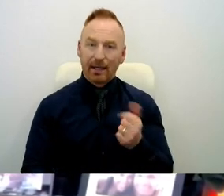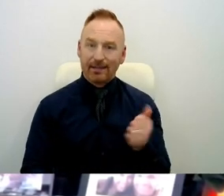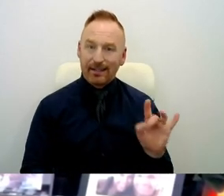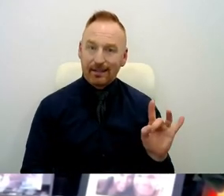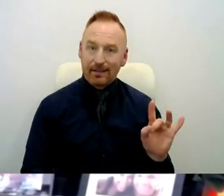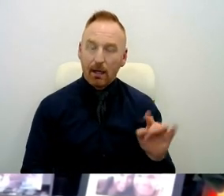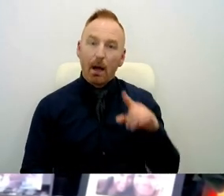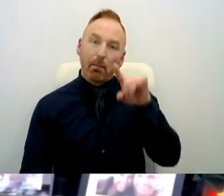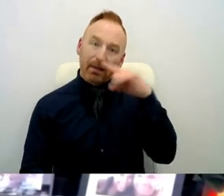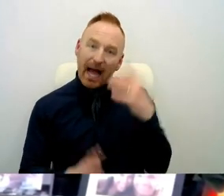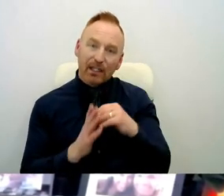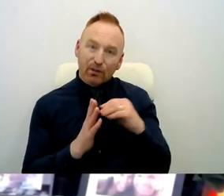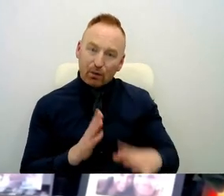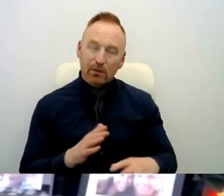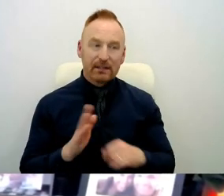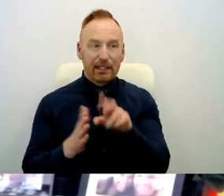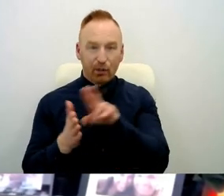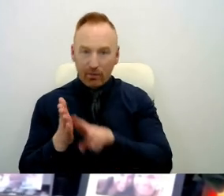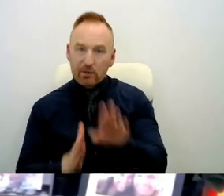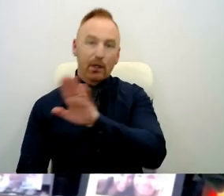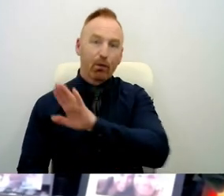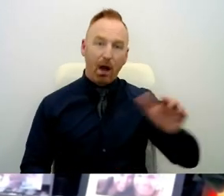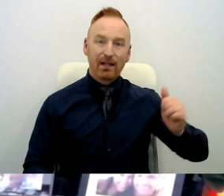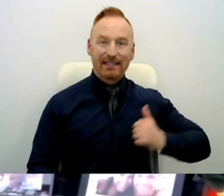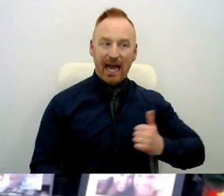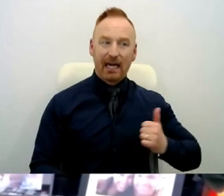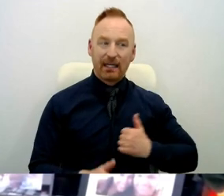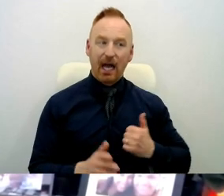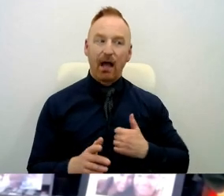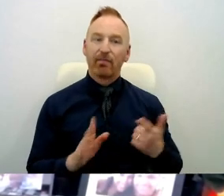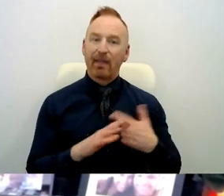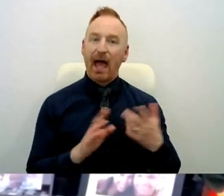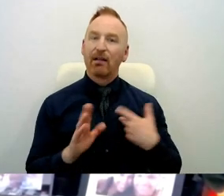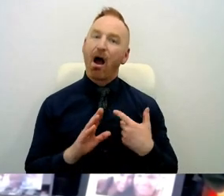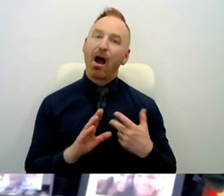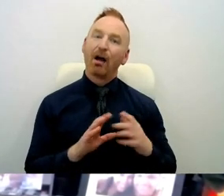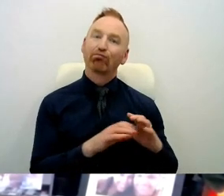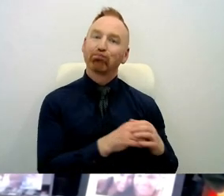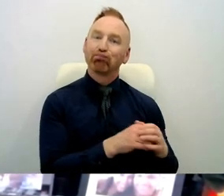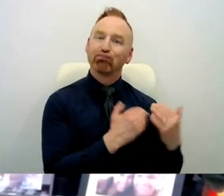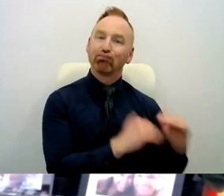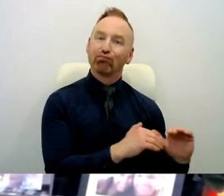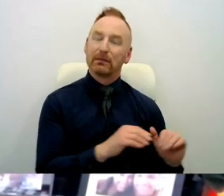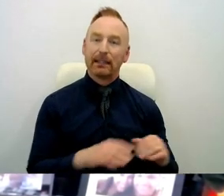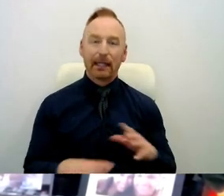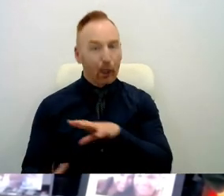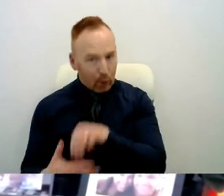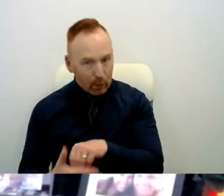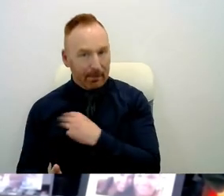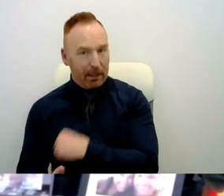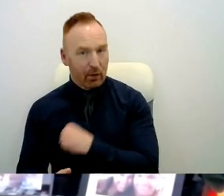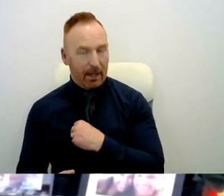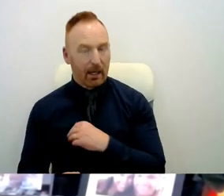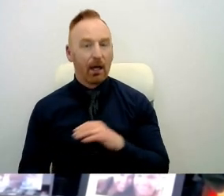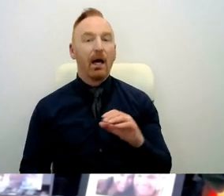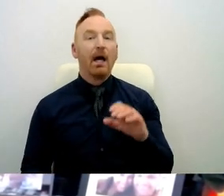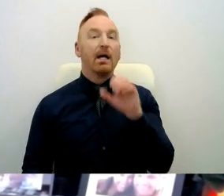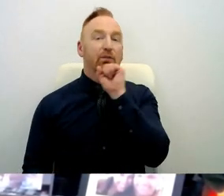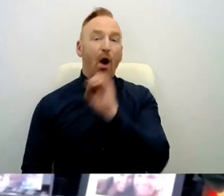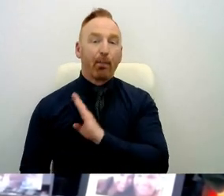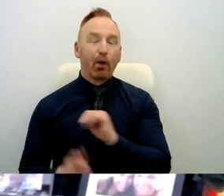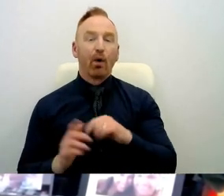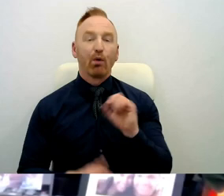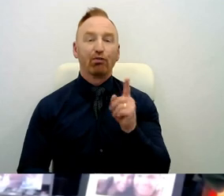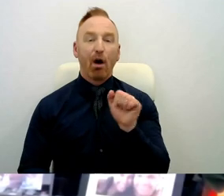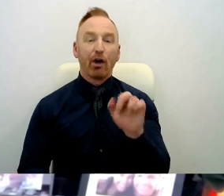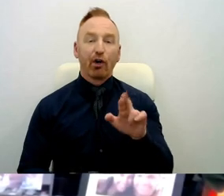day, Black students remain underrepresented in universities across Canada, including in Manitoba. The newly formed Scarborough Charter is an